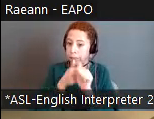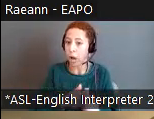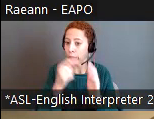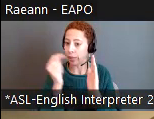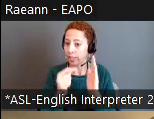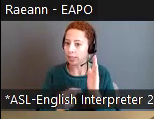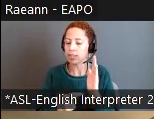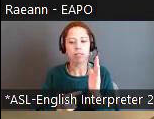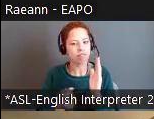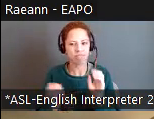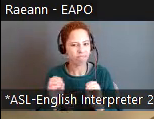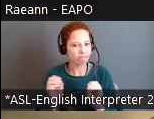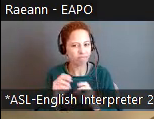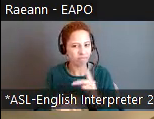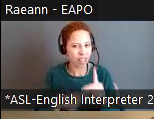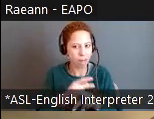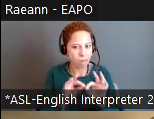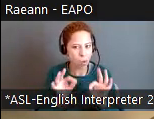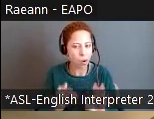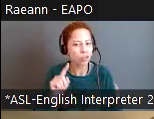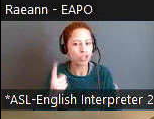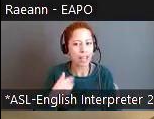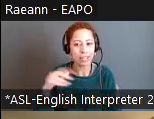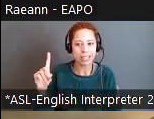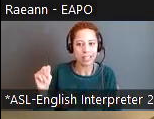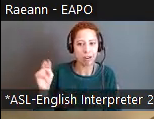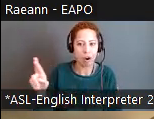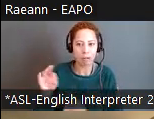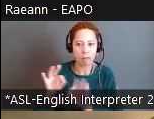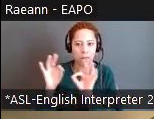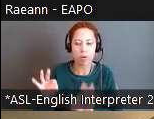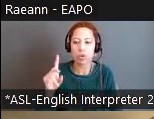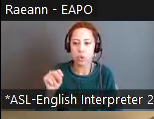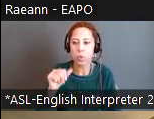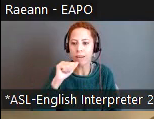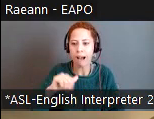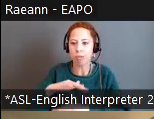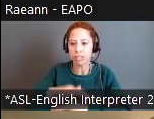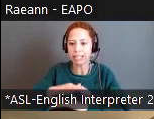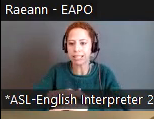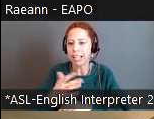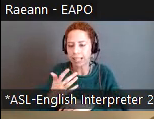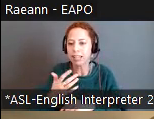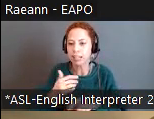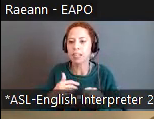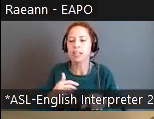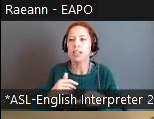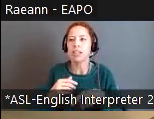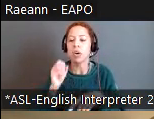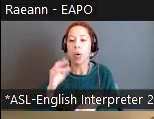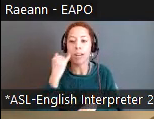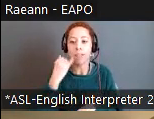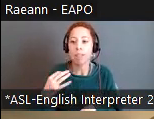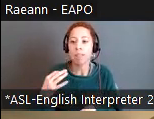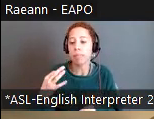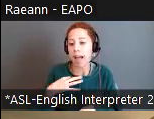not resuscitate form from your doctor and you have filled that out, or if you've applied for medical assistance in